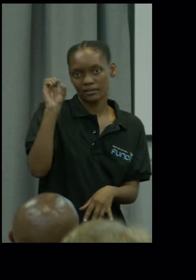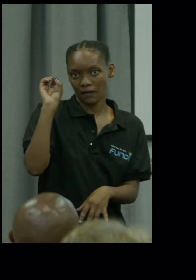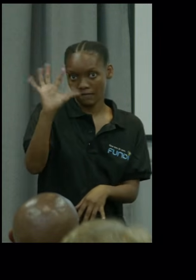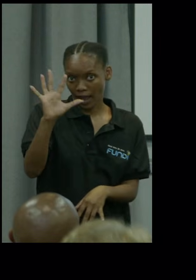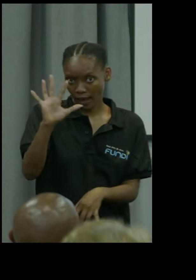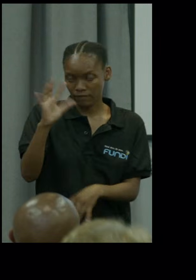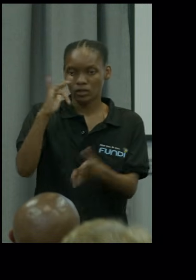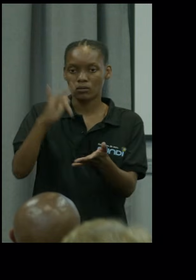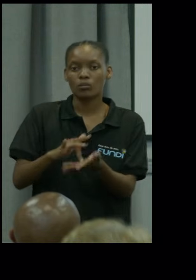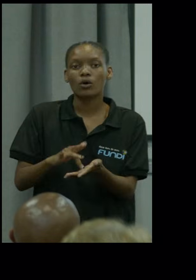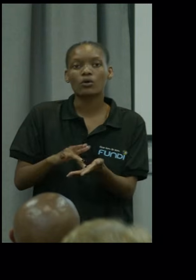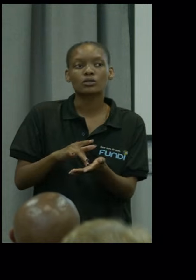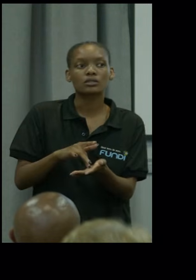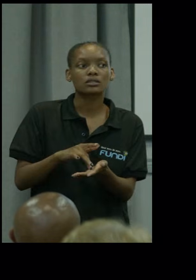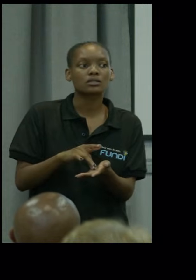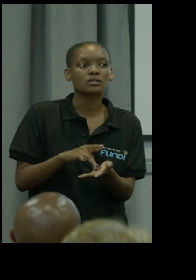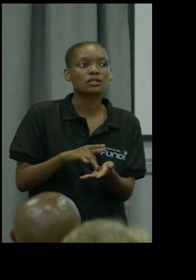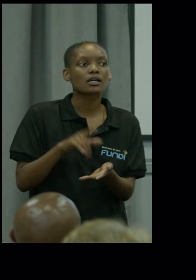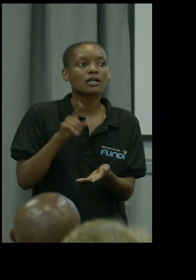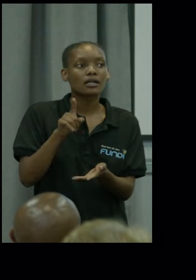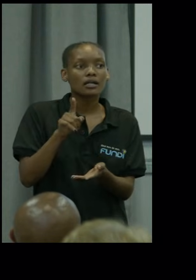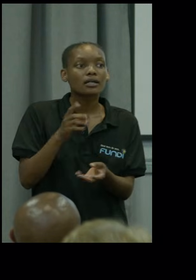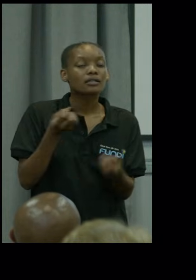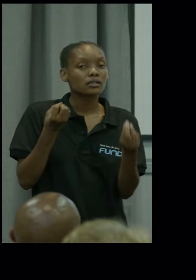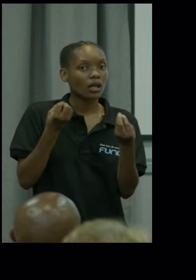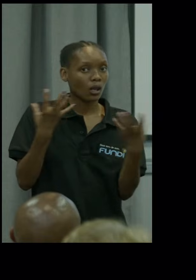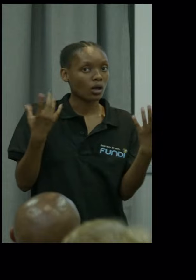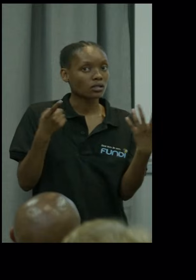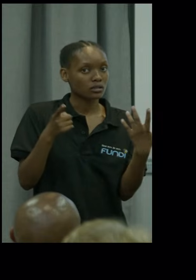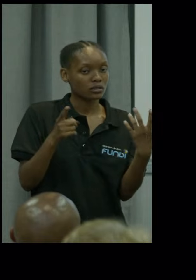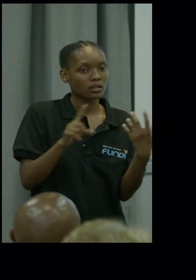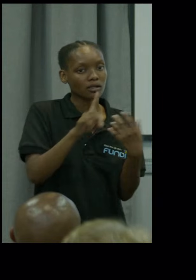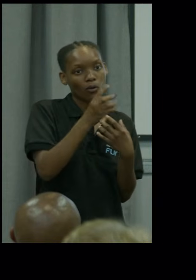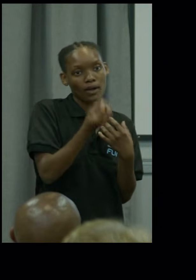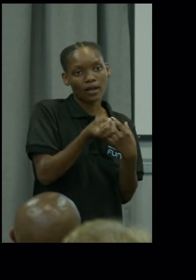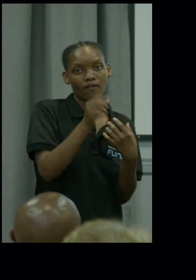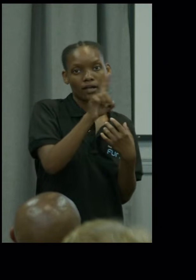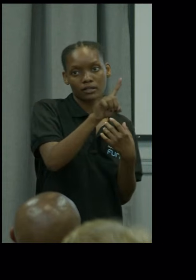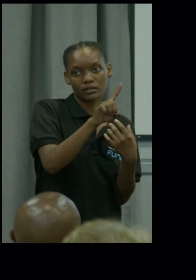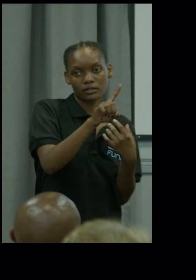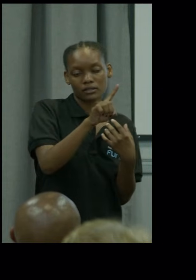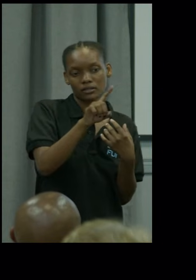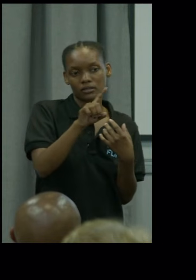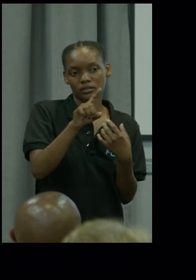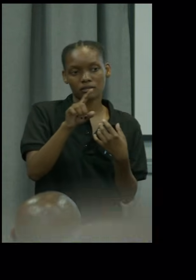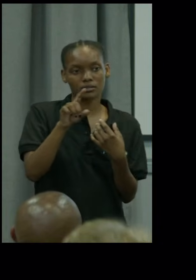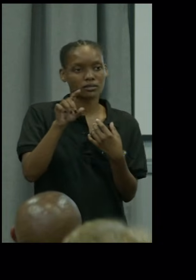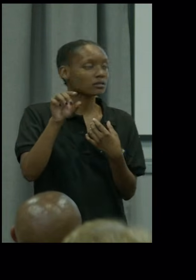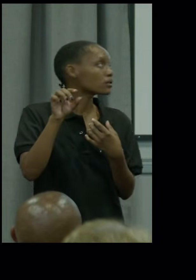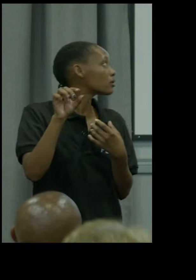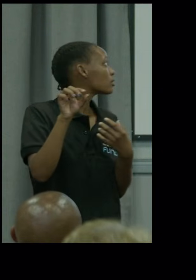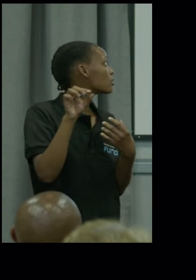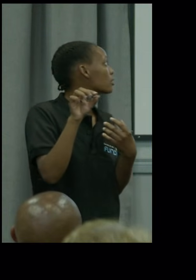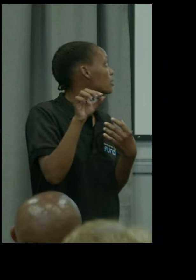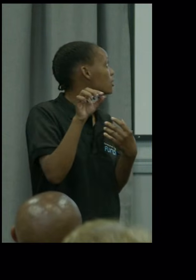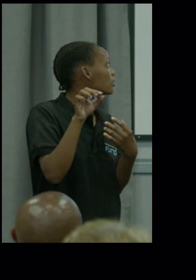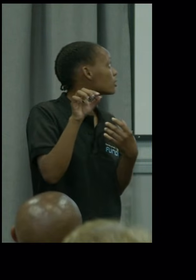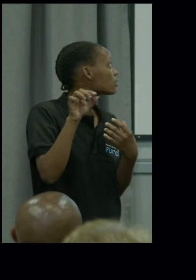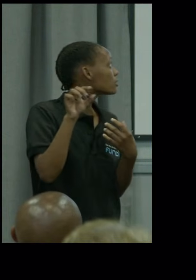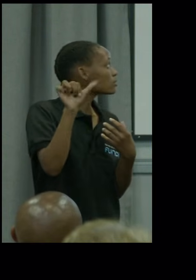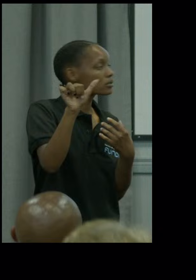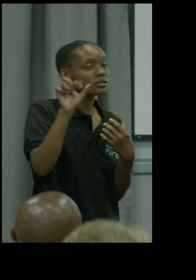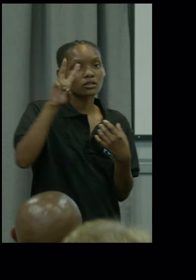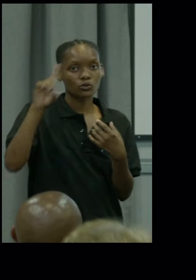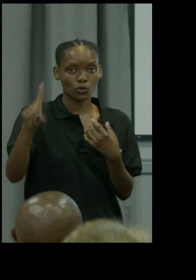this system only has 1,621. Okay, so that's yeah.